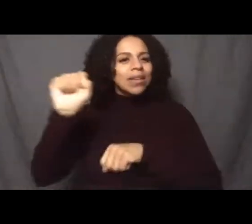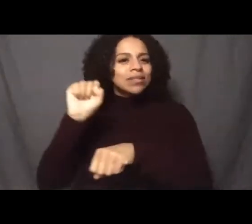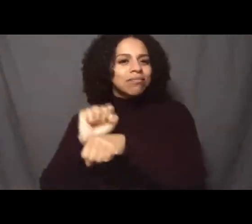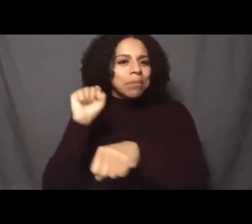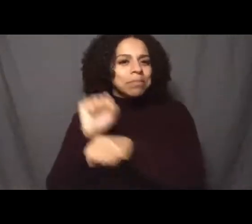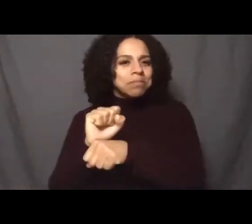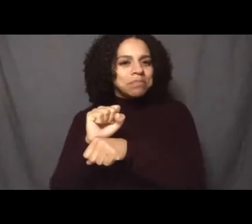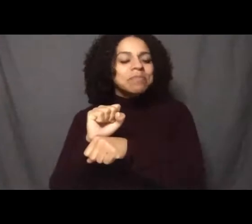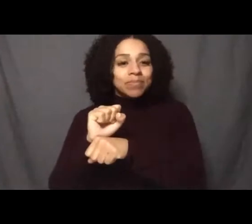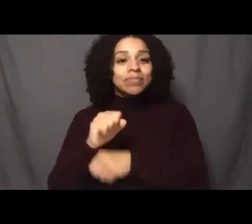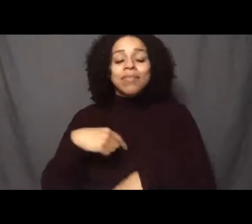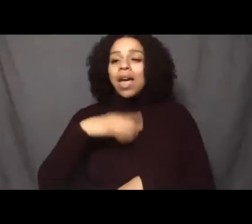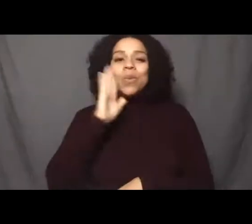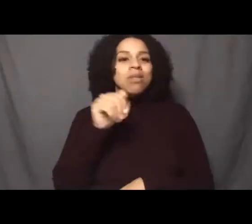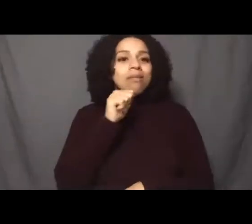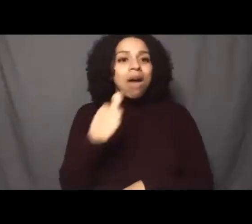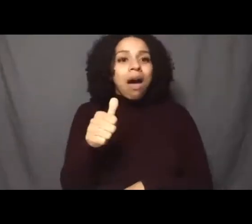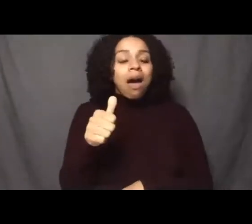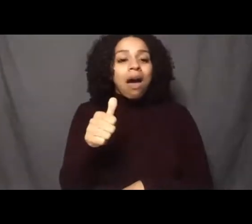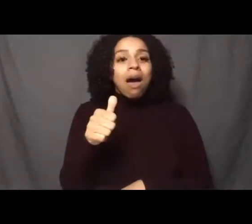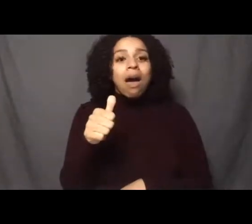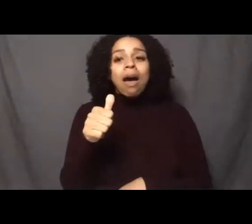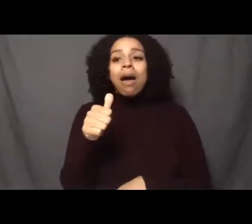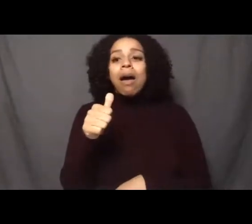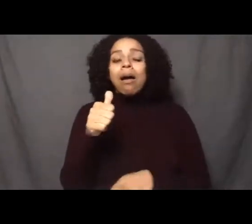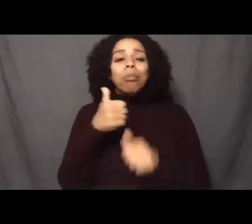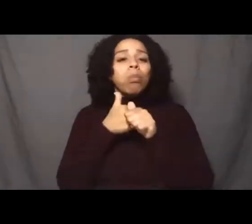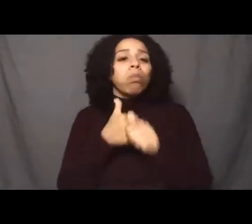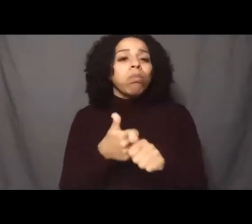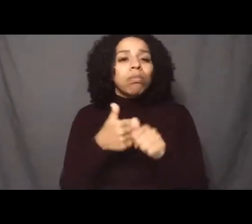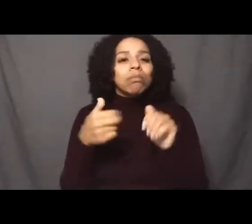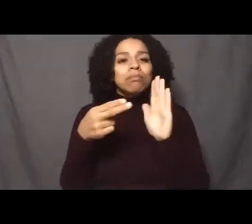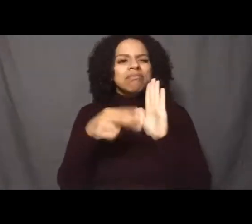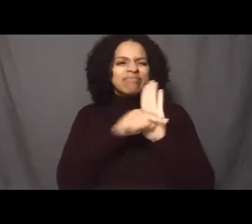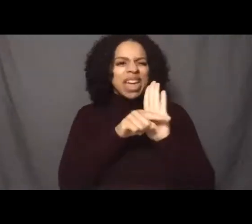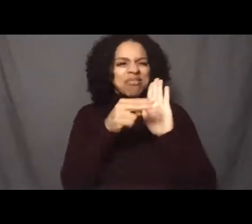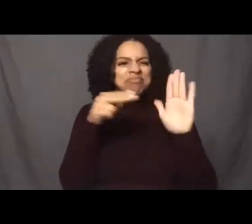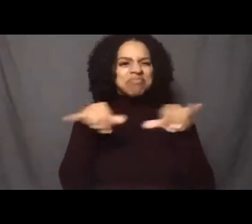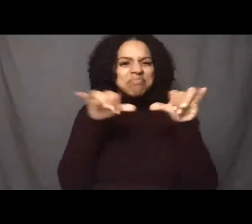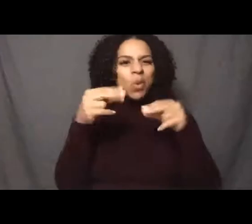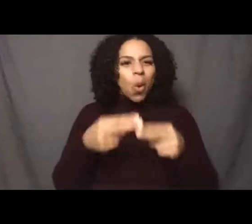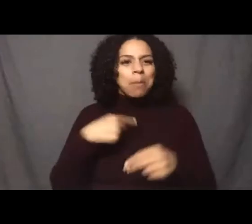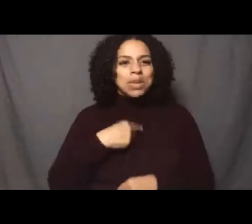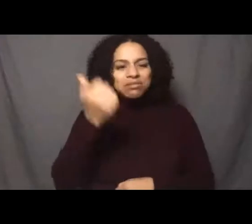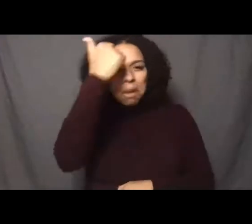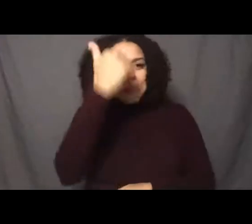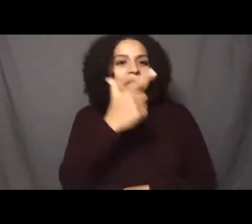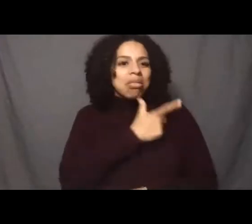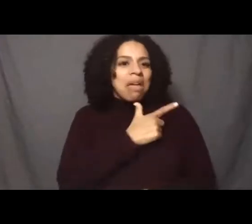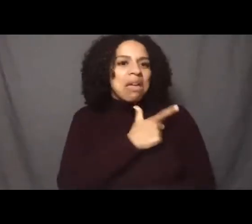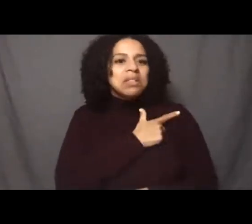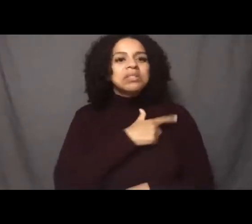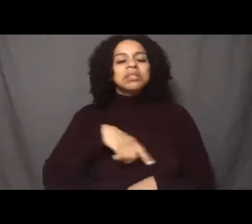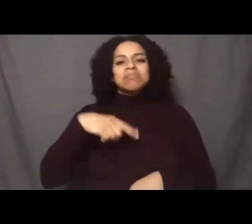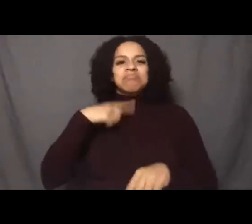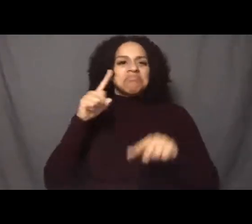level. I will not succumb to the stereotypes that call me dumb, lazy, incapable, and tell me that all I do is wait around